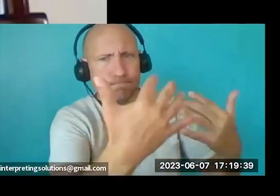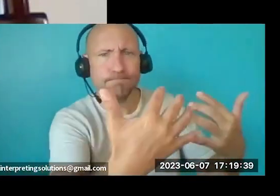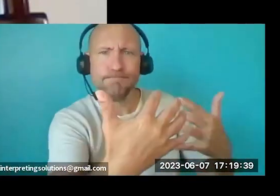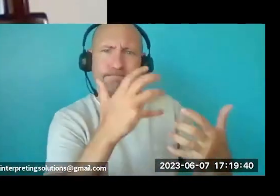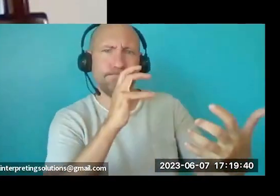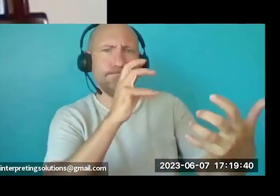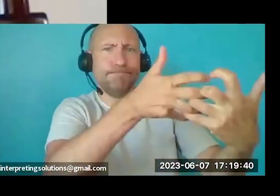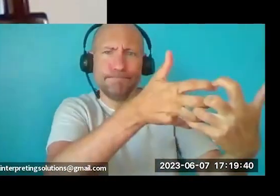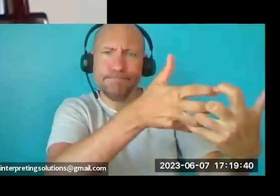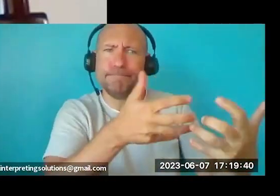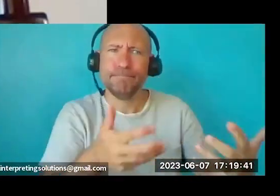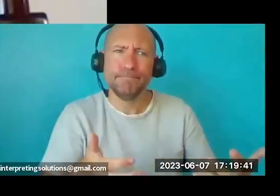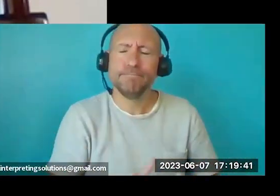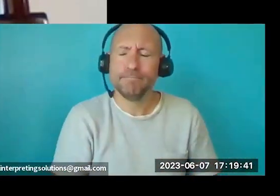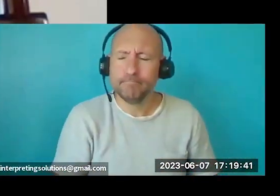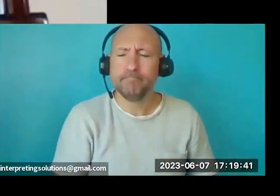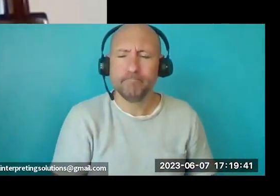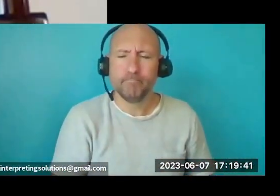We do not